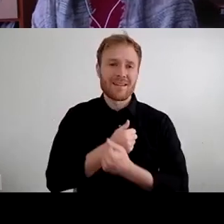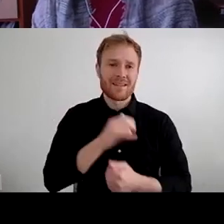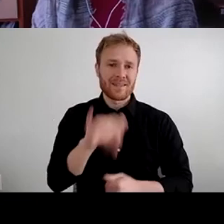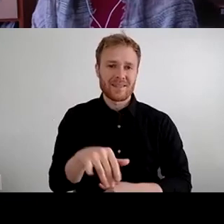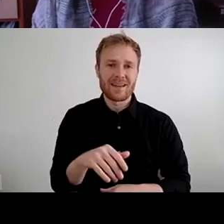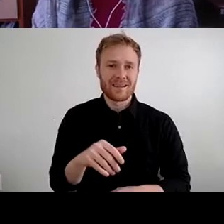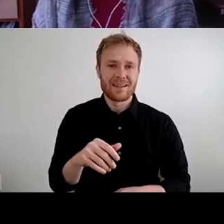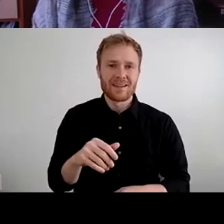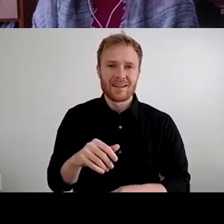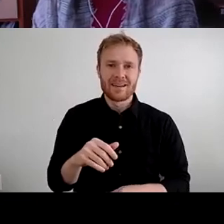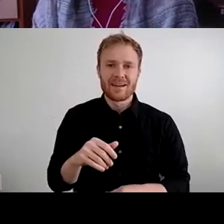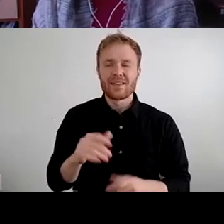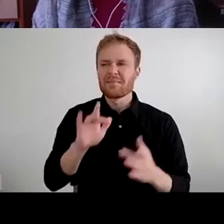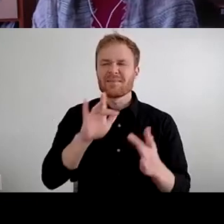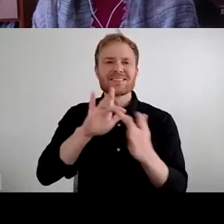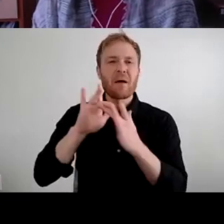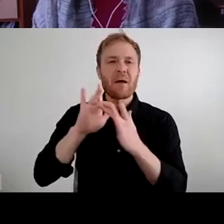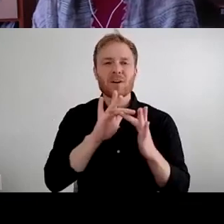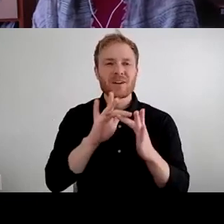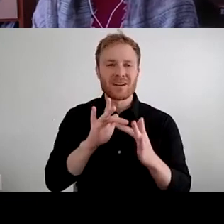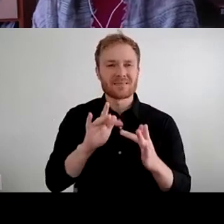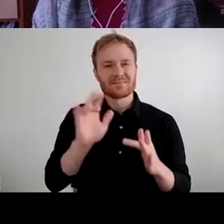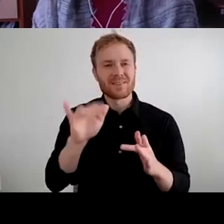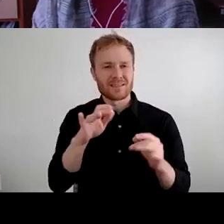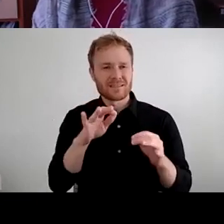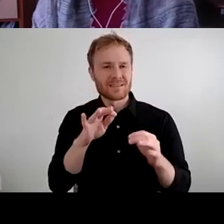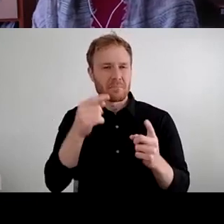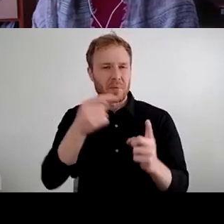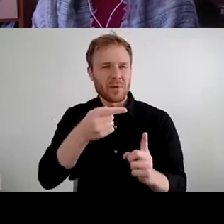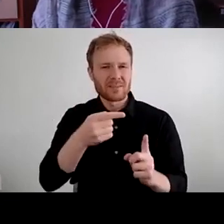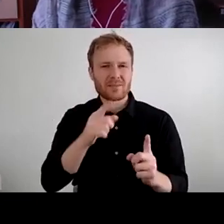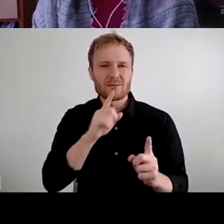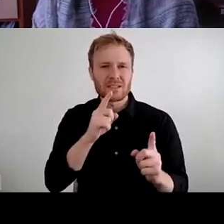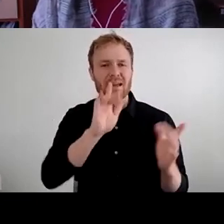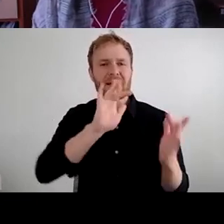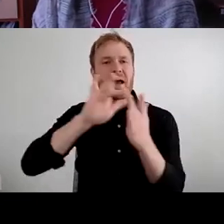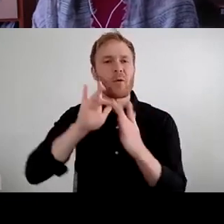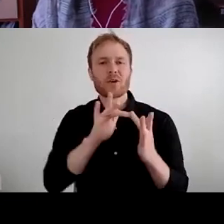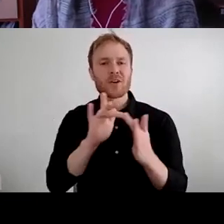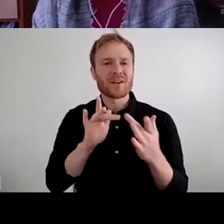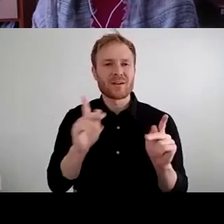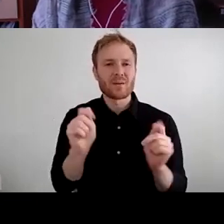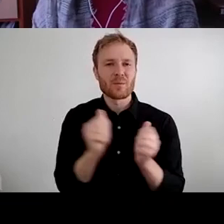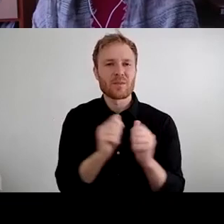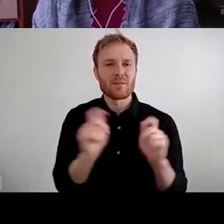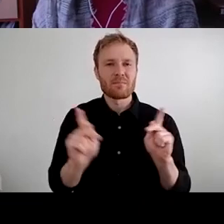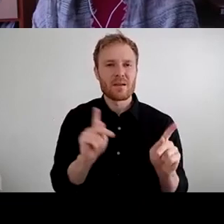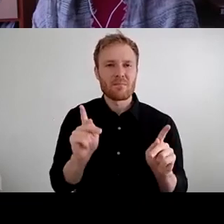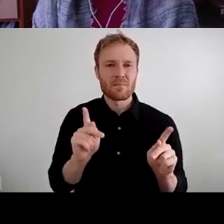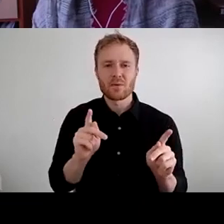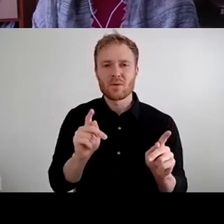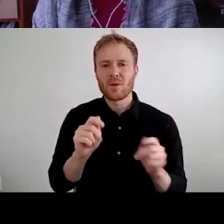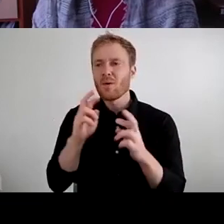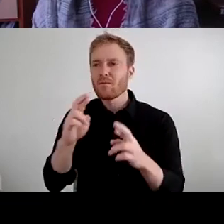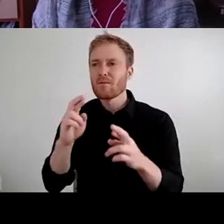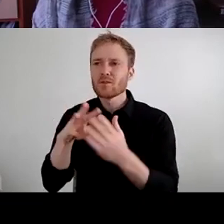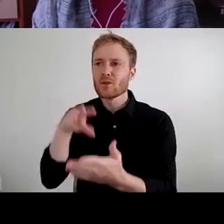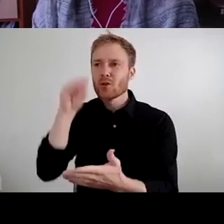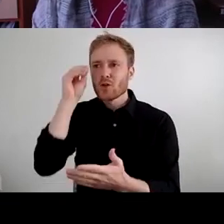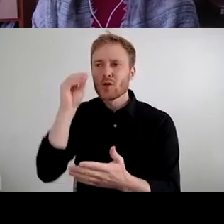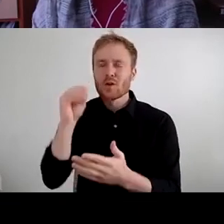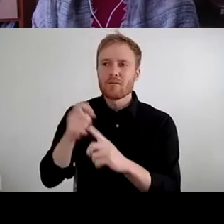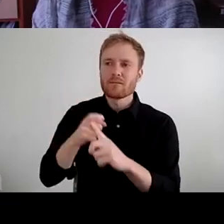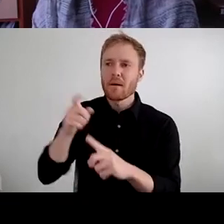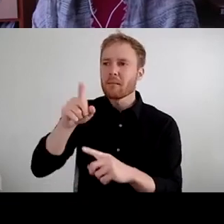And really that is the gist of it, right? We're really networking and hoping to learn from, whether it be from their economy and